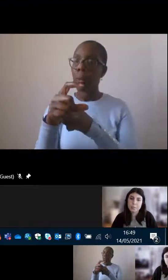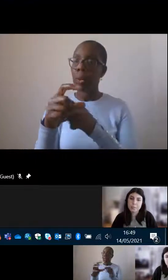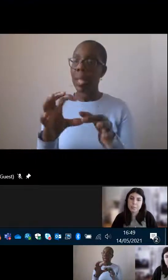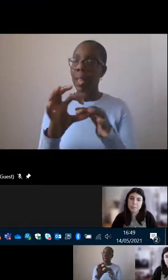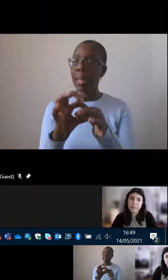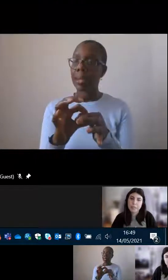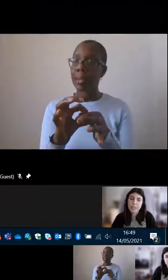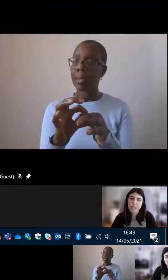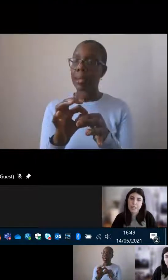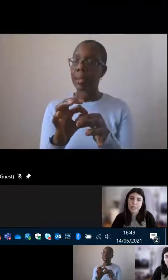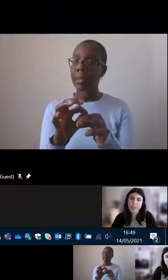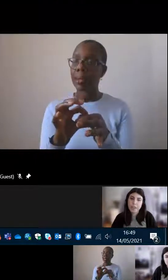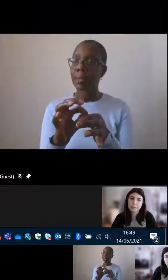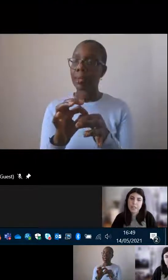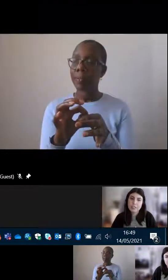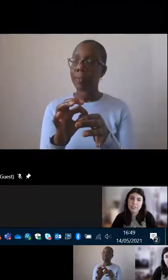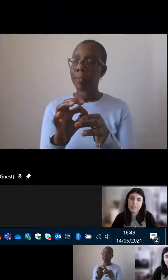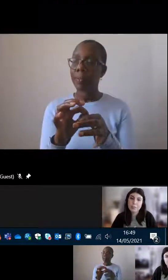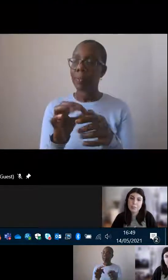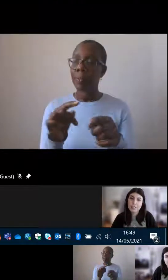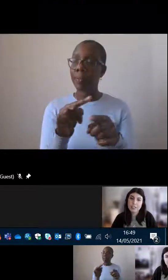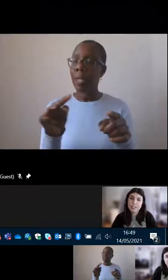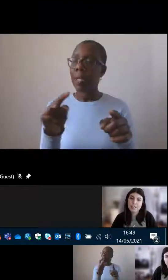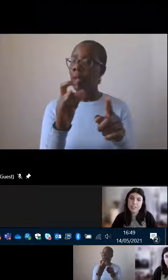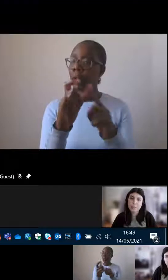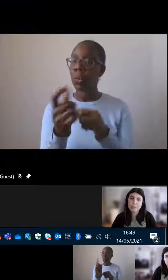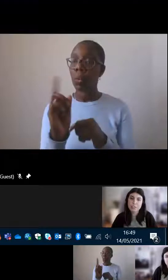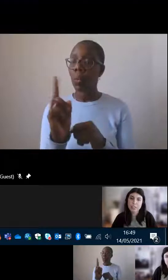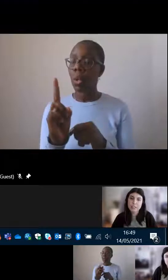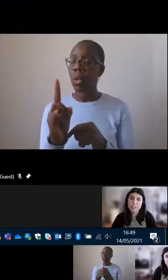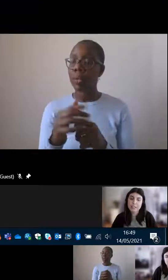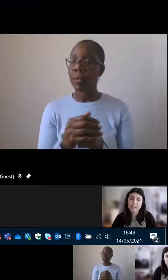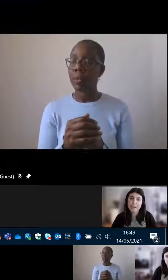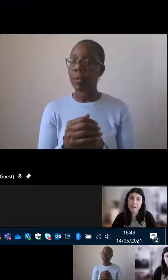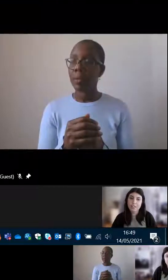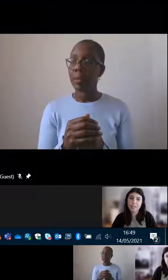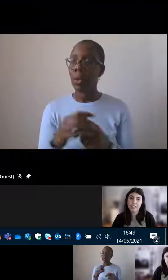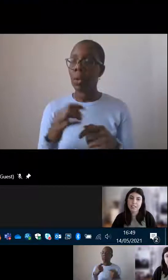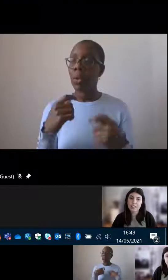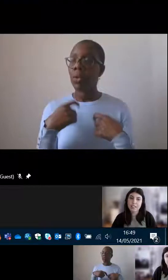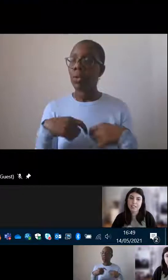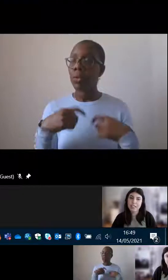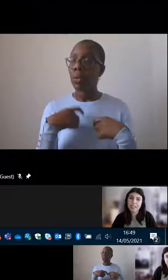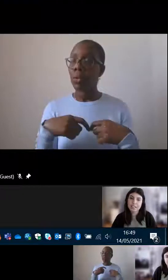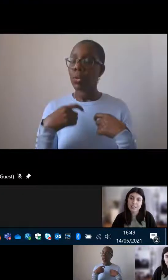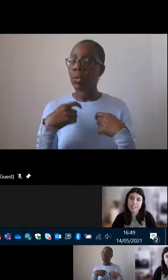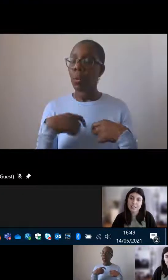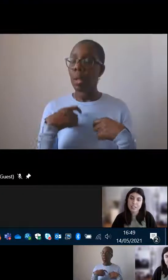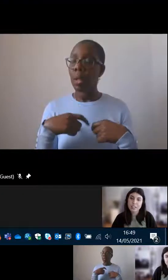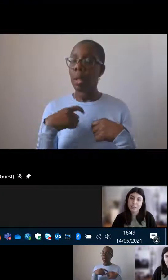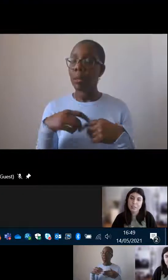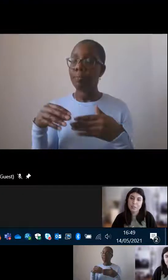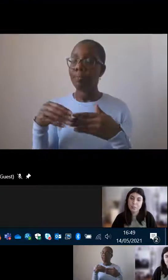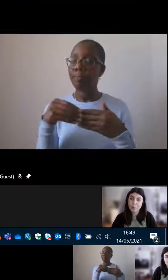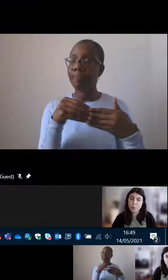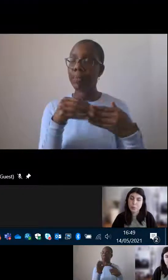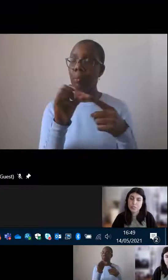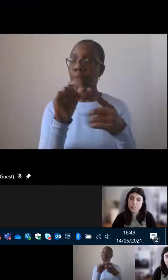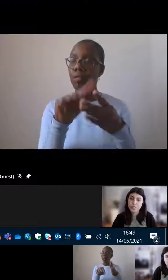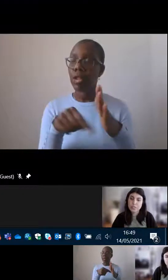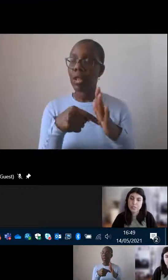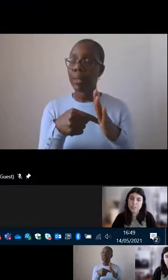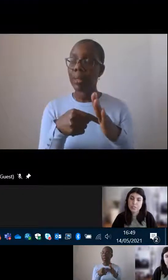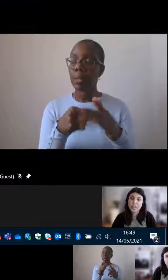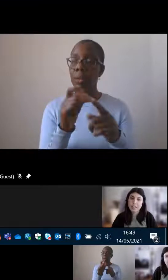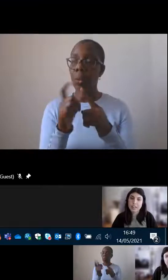Links, they are a social work-led project and they offer advice,